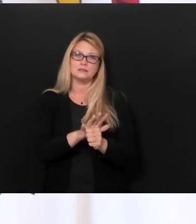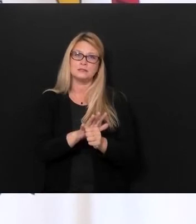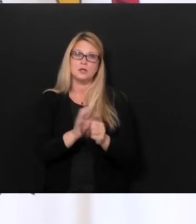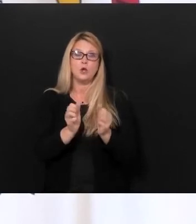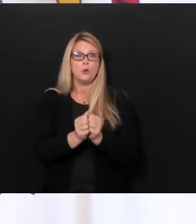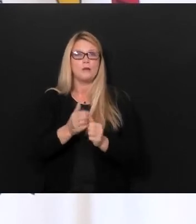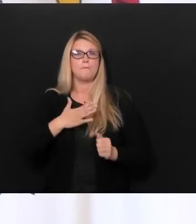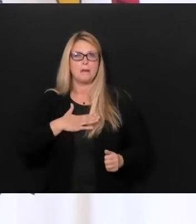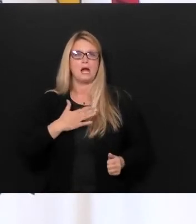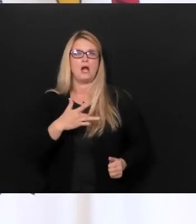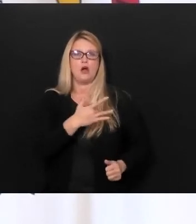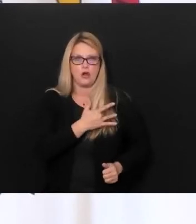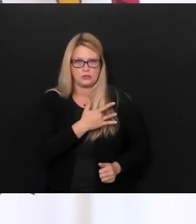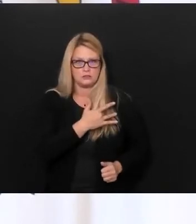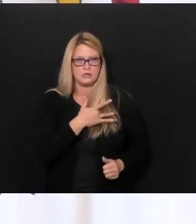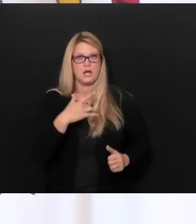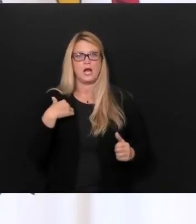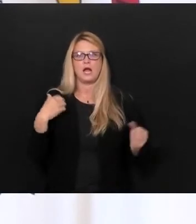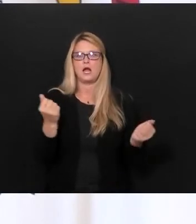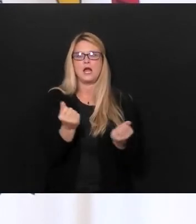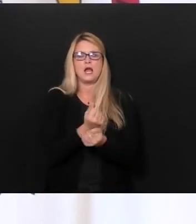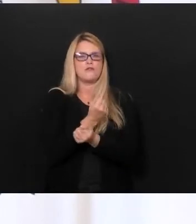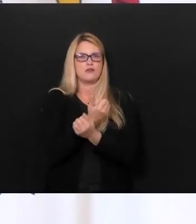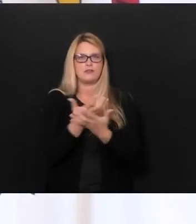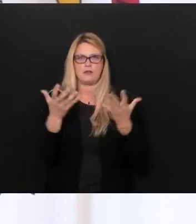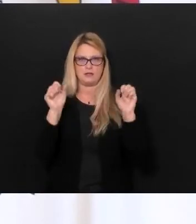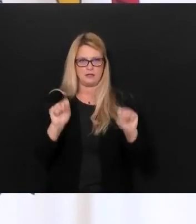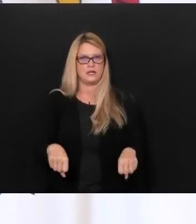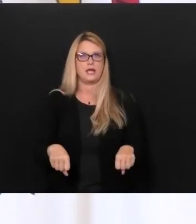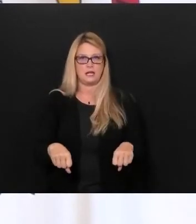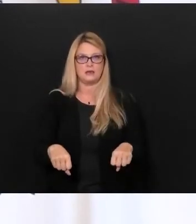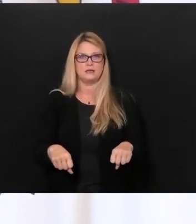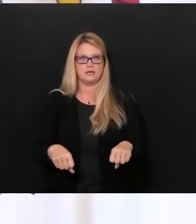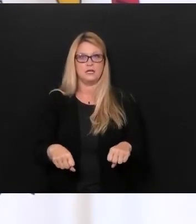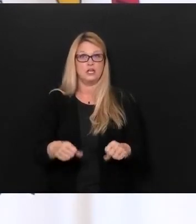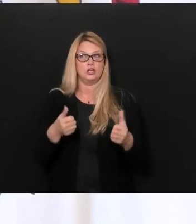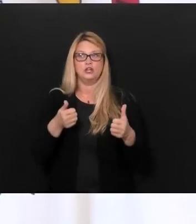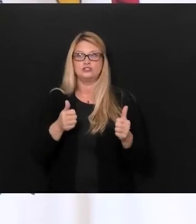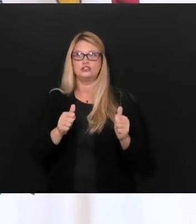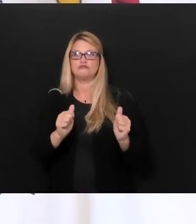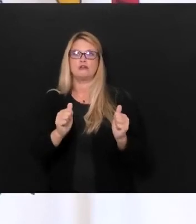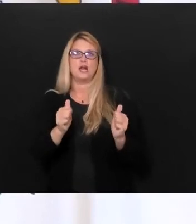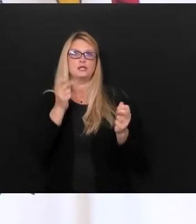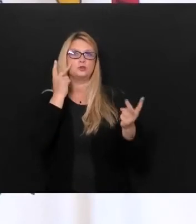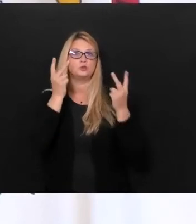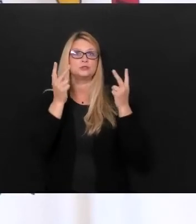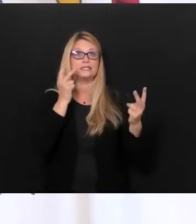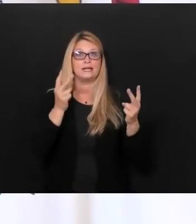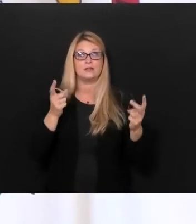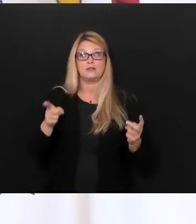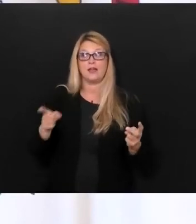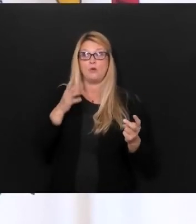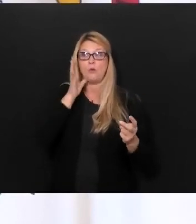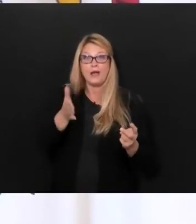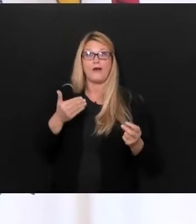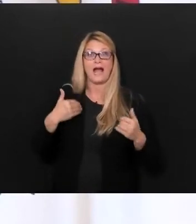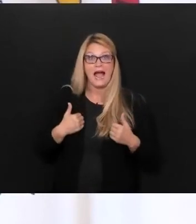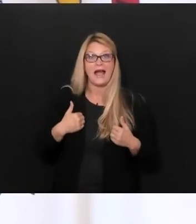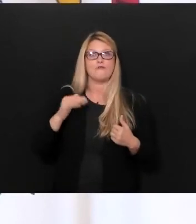soul, I will do everything I possibly can to try to see that they will have their day or